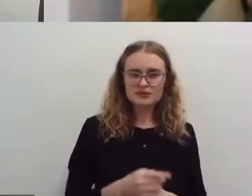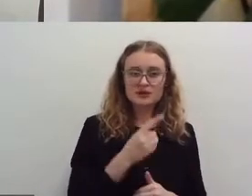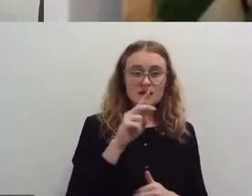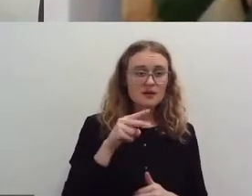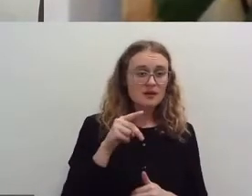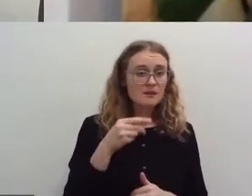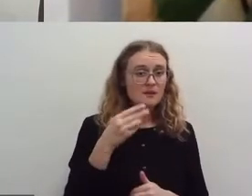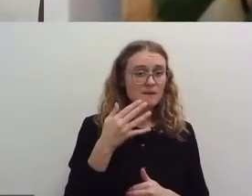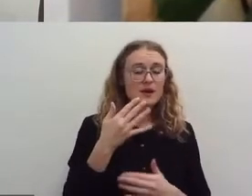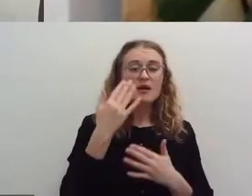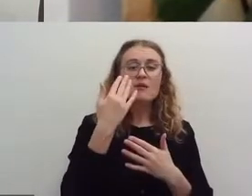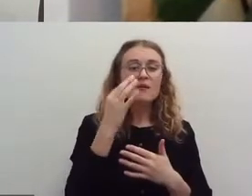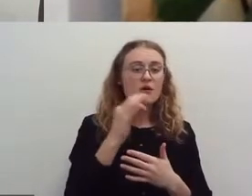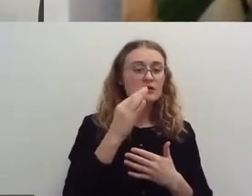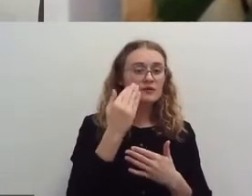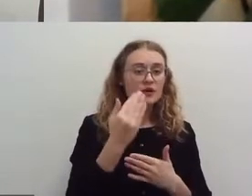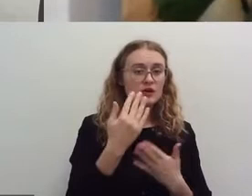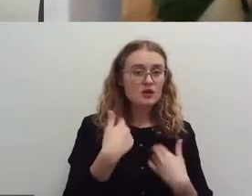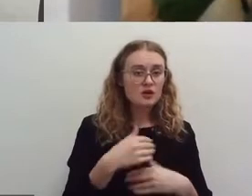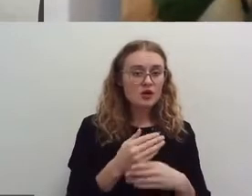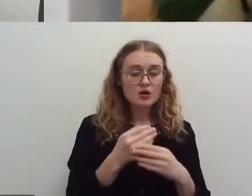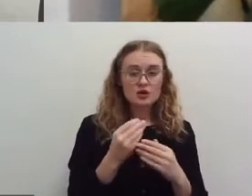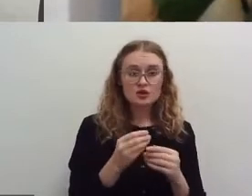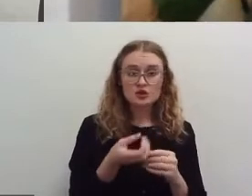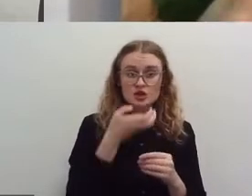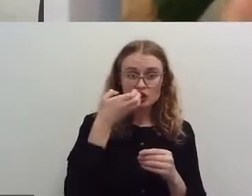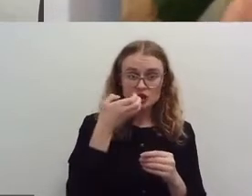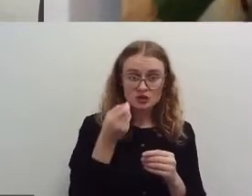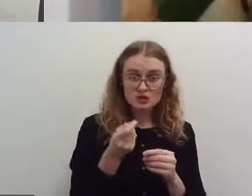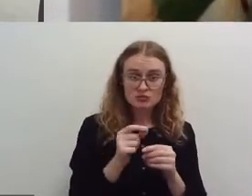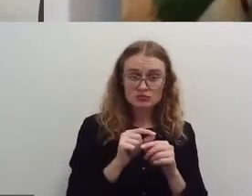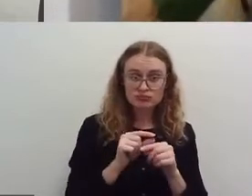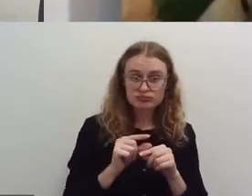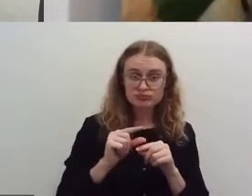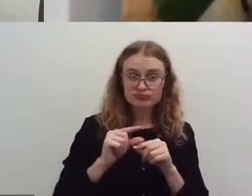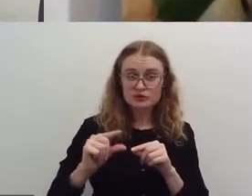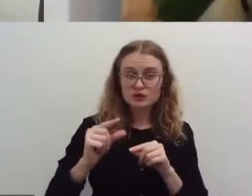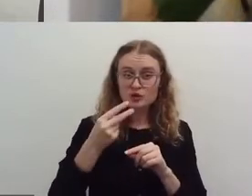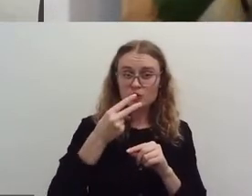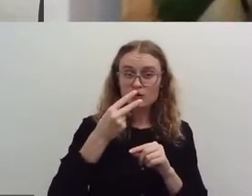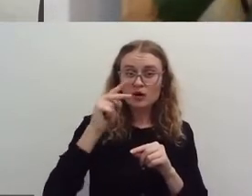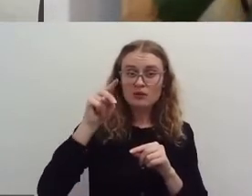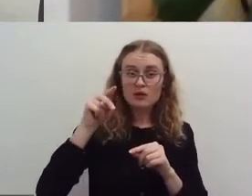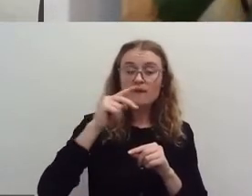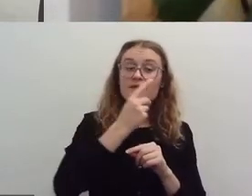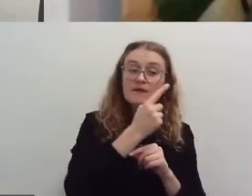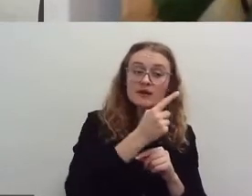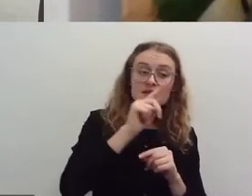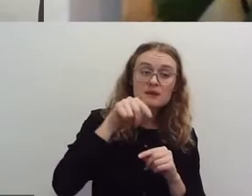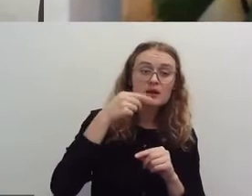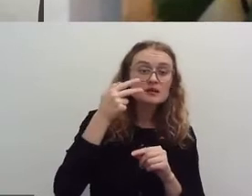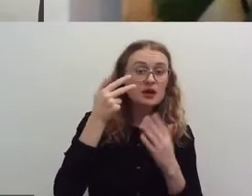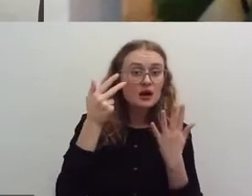1.8 degrees in global warming is going to be really painful. And 2 degrees in global warming will be absolutely severe.